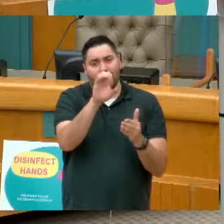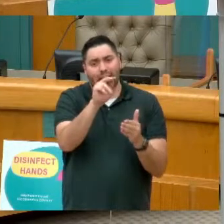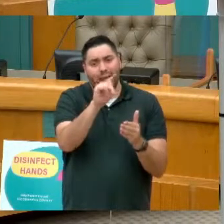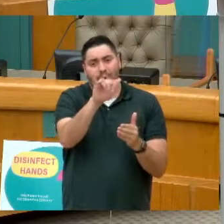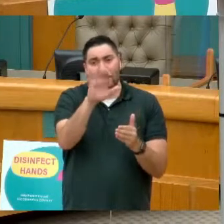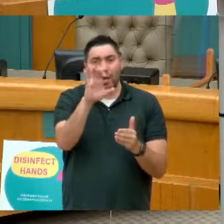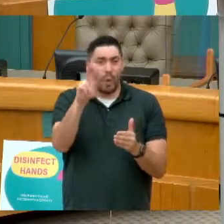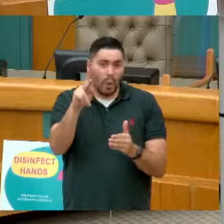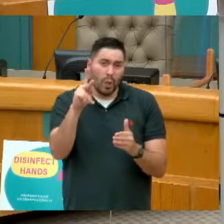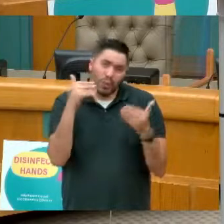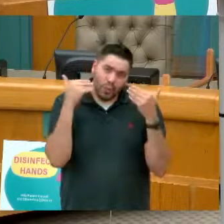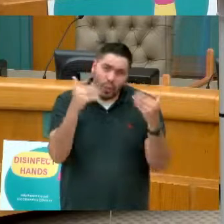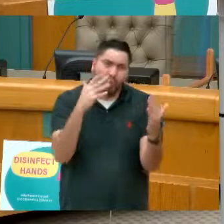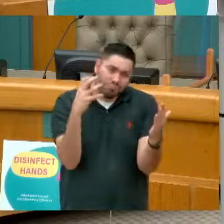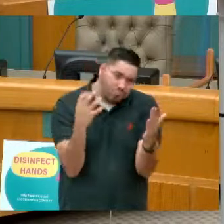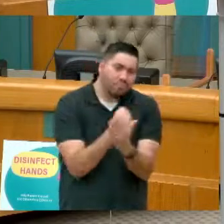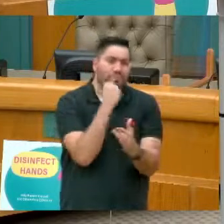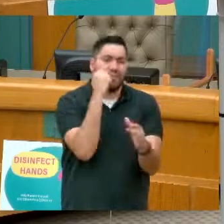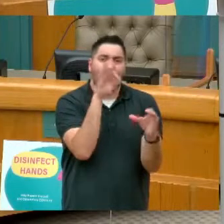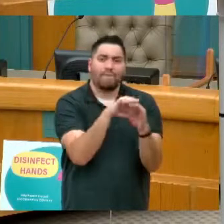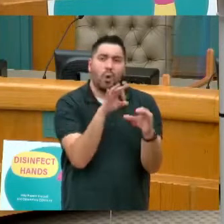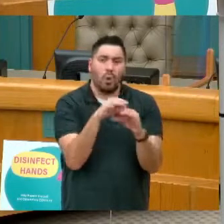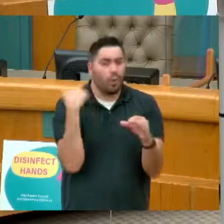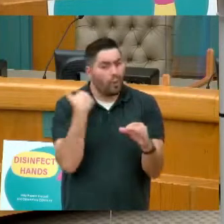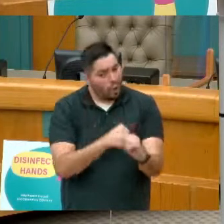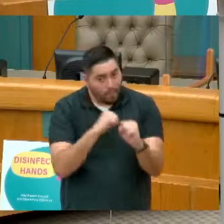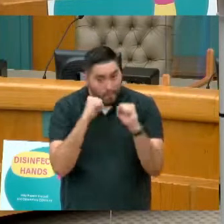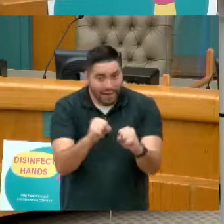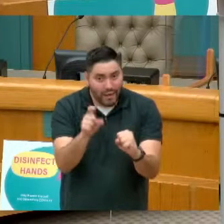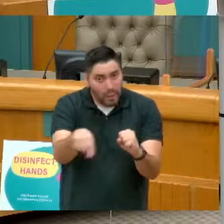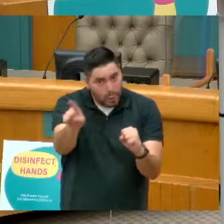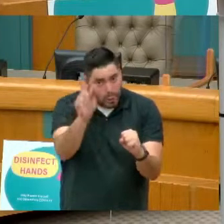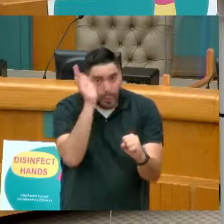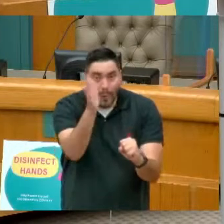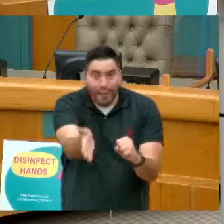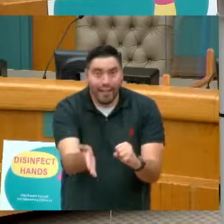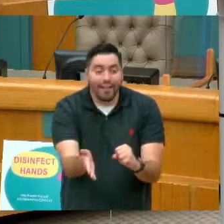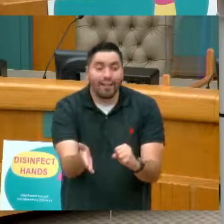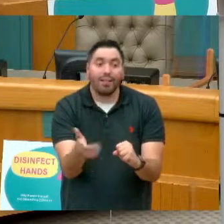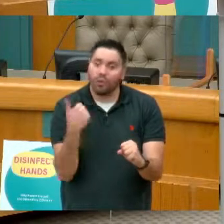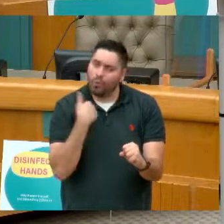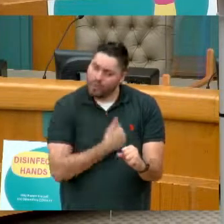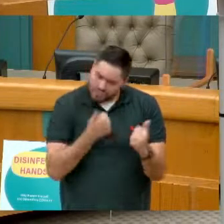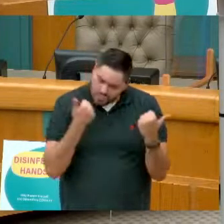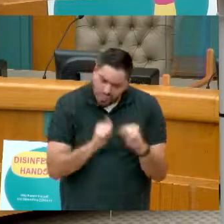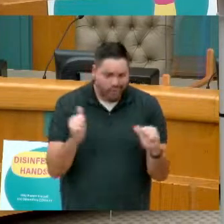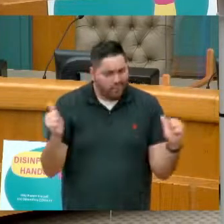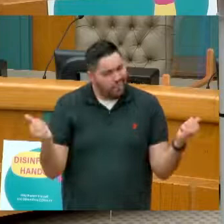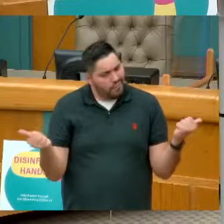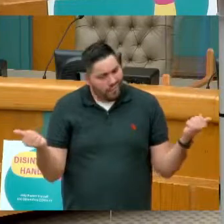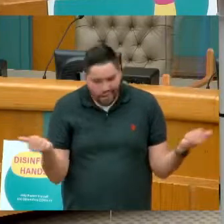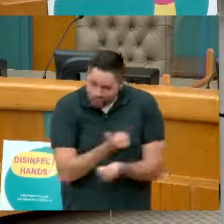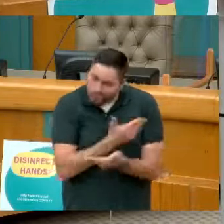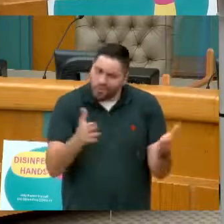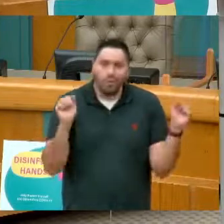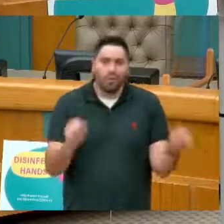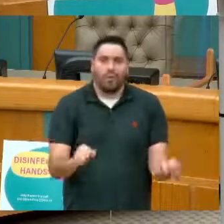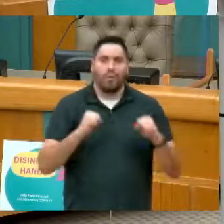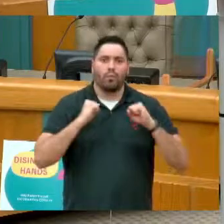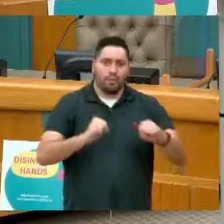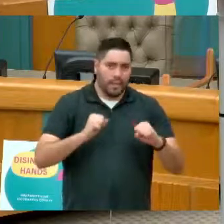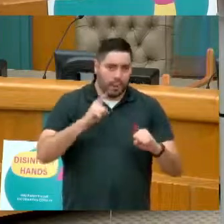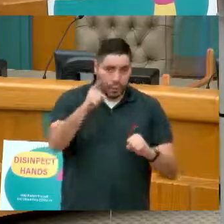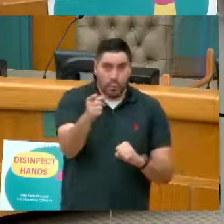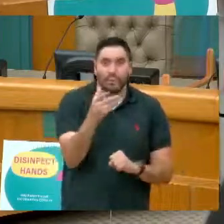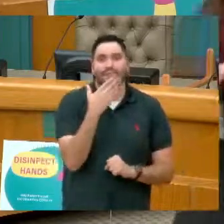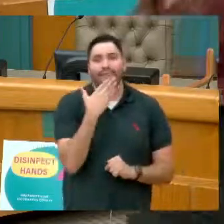to hear from you. I work for you. I work for everyone in Nueces County, and you hold me accountable. Let me know what we